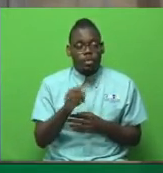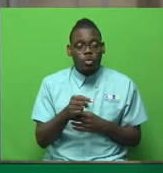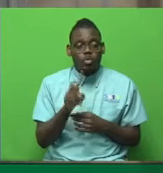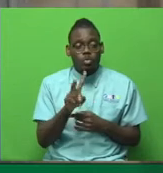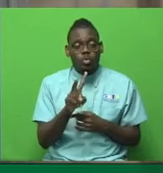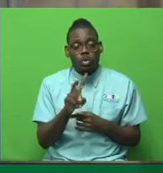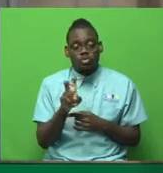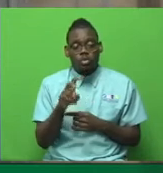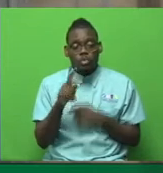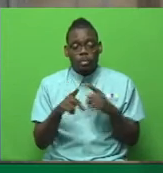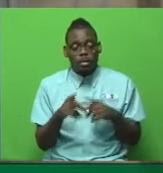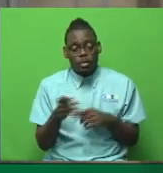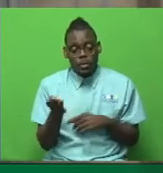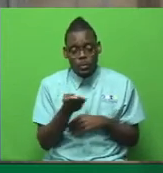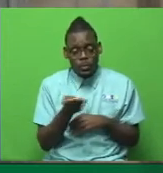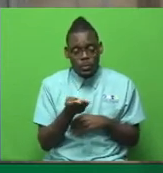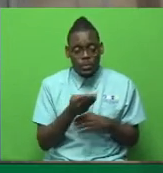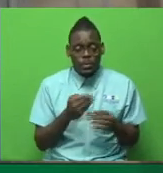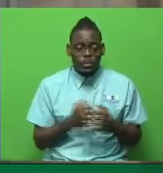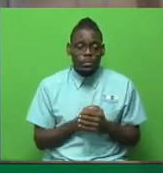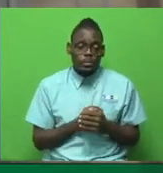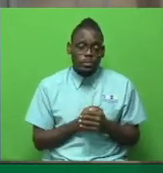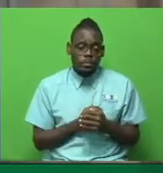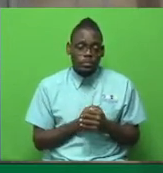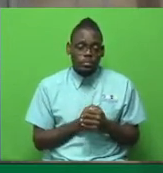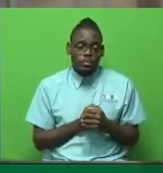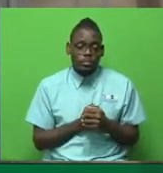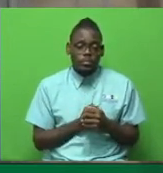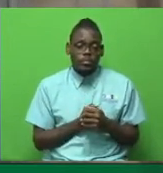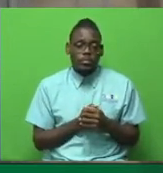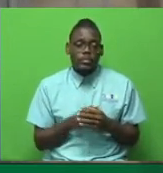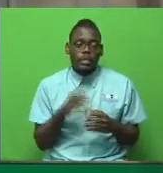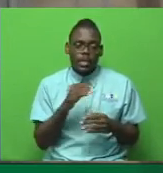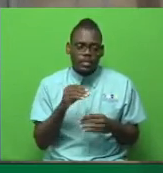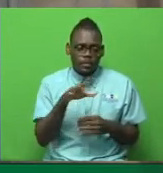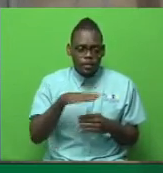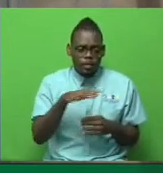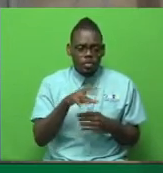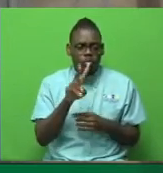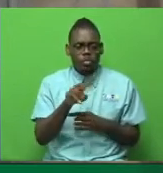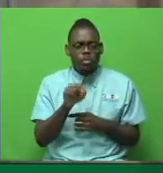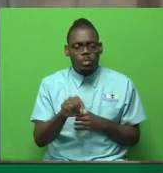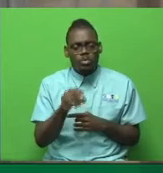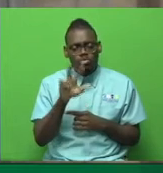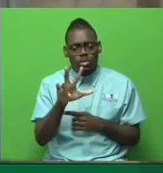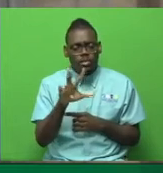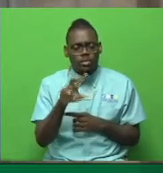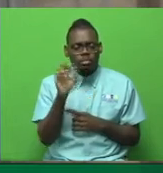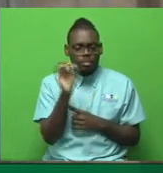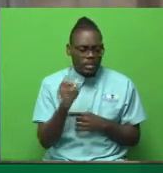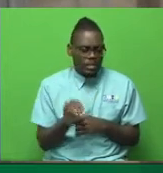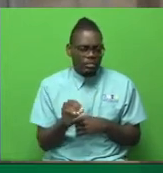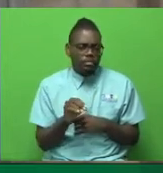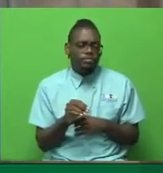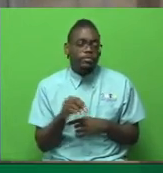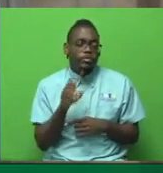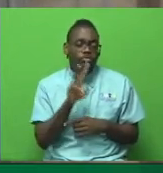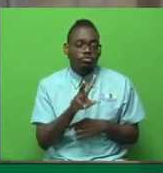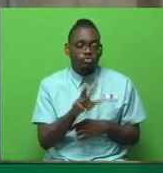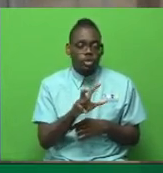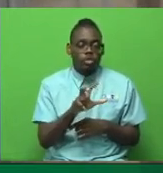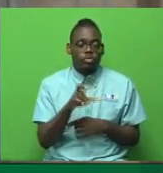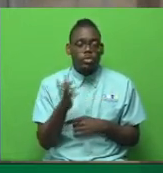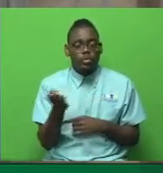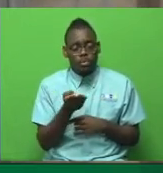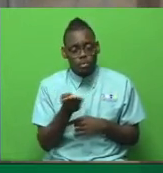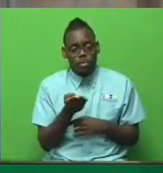deaths and a case fatality ratio of 2.3 percent we have recorded 300 deaths per